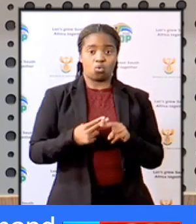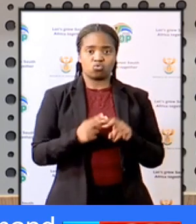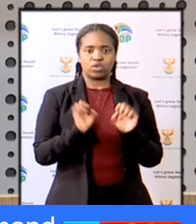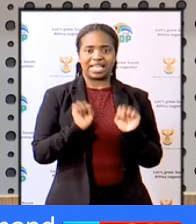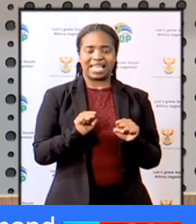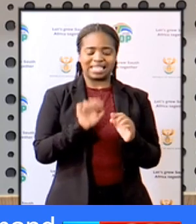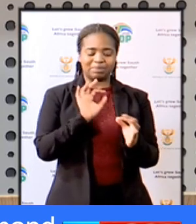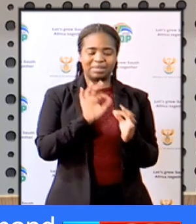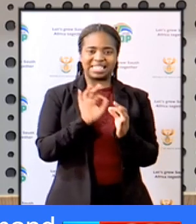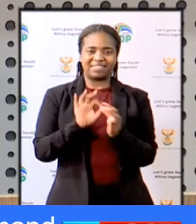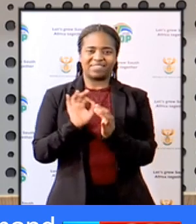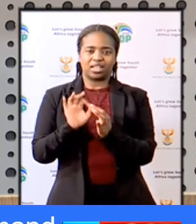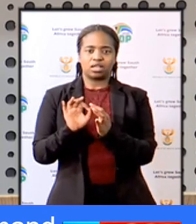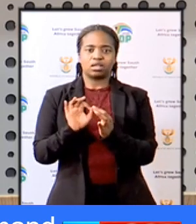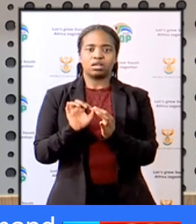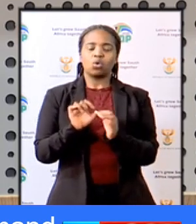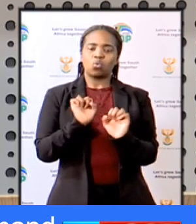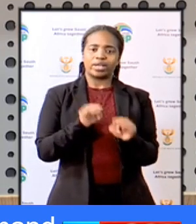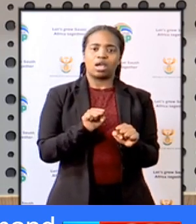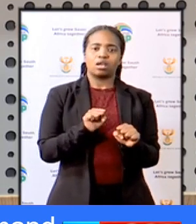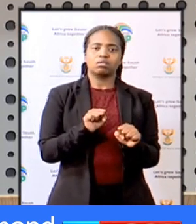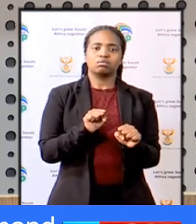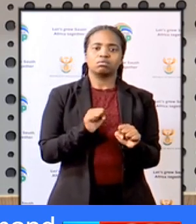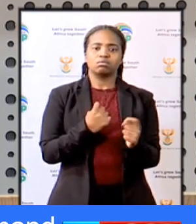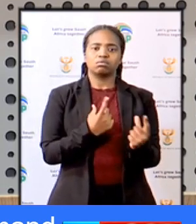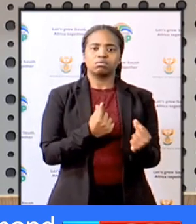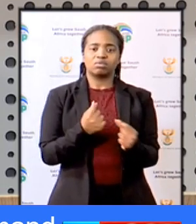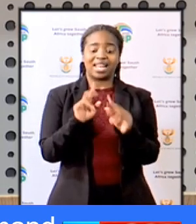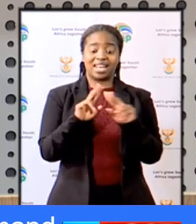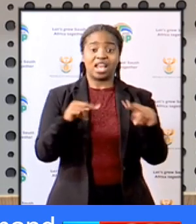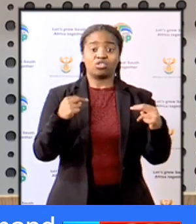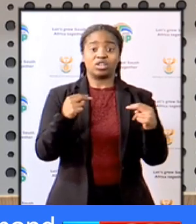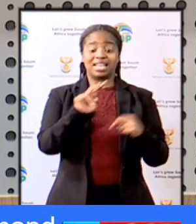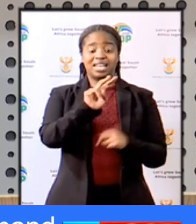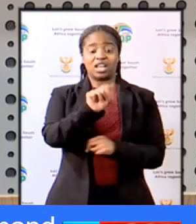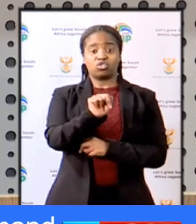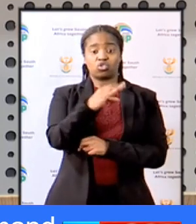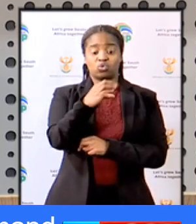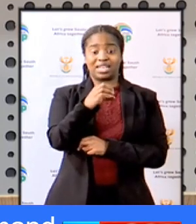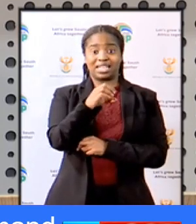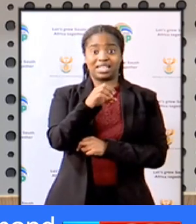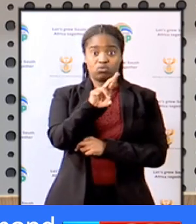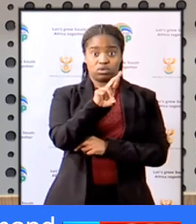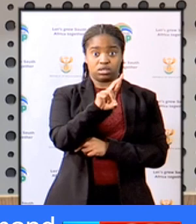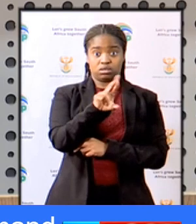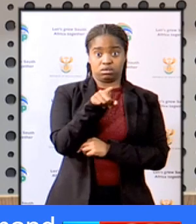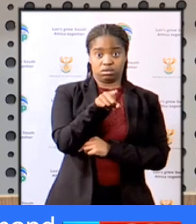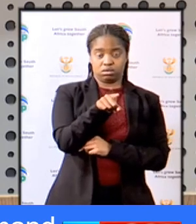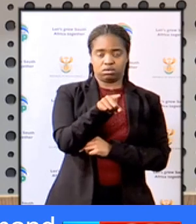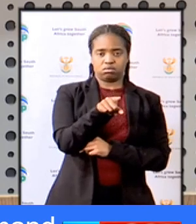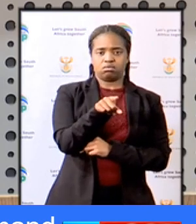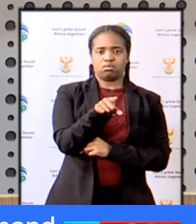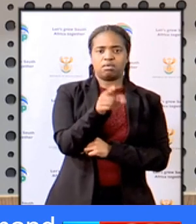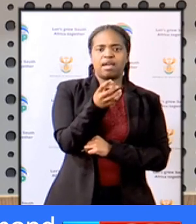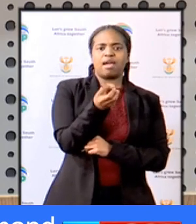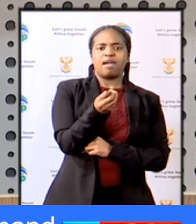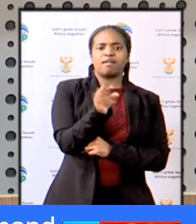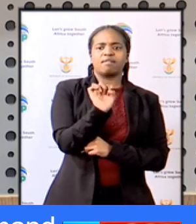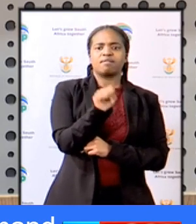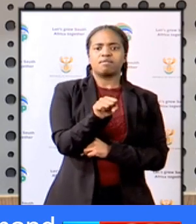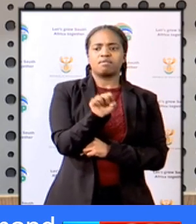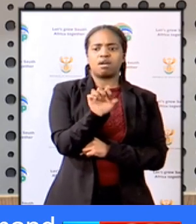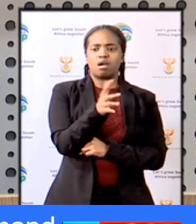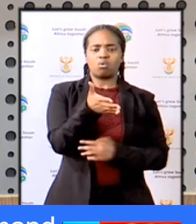for specified purposes to be given, and the National Credit Regulator has in fact taken